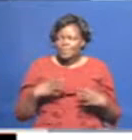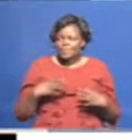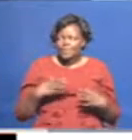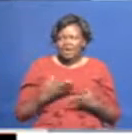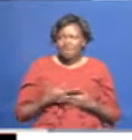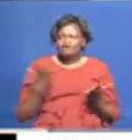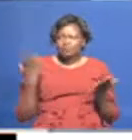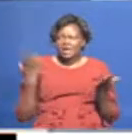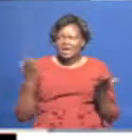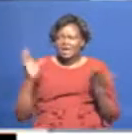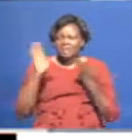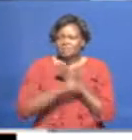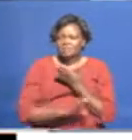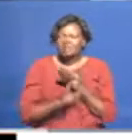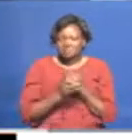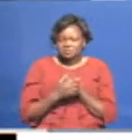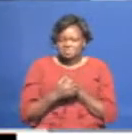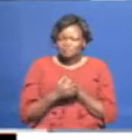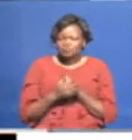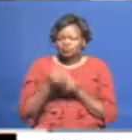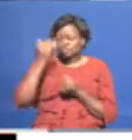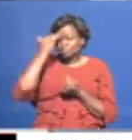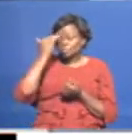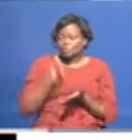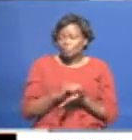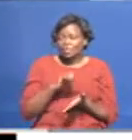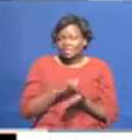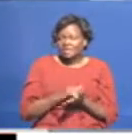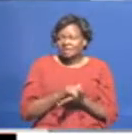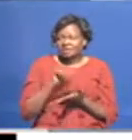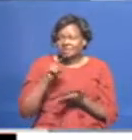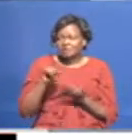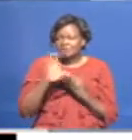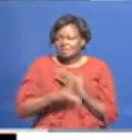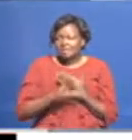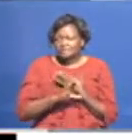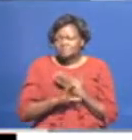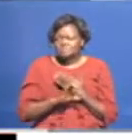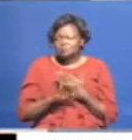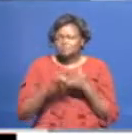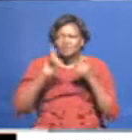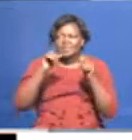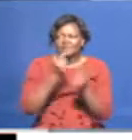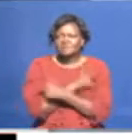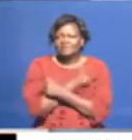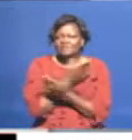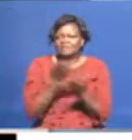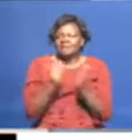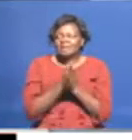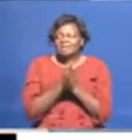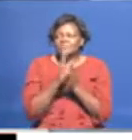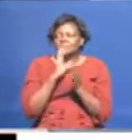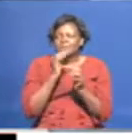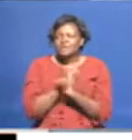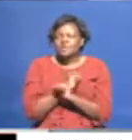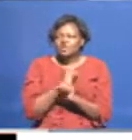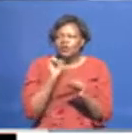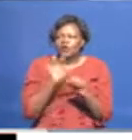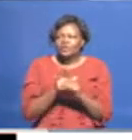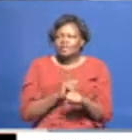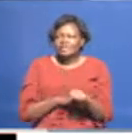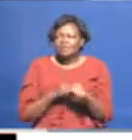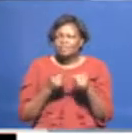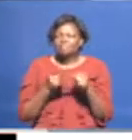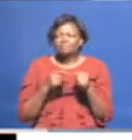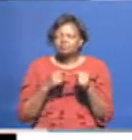the country, tujue kwamba, this is our country, we should love it and we should protect it at all time and at all